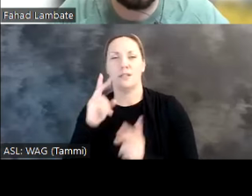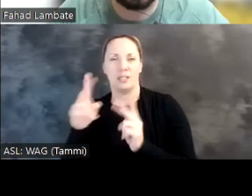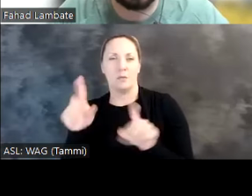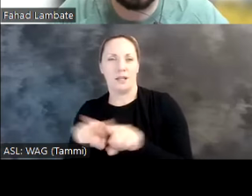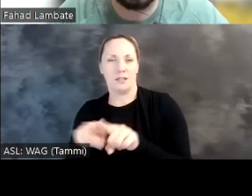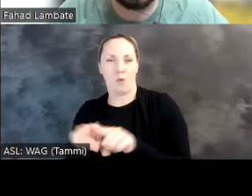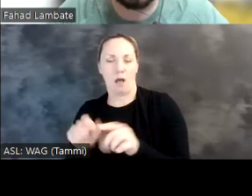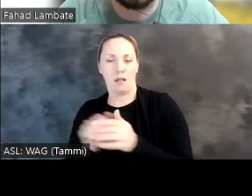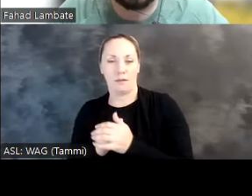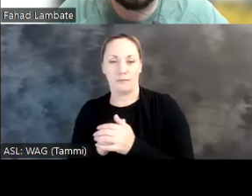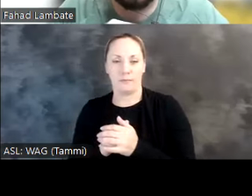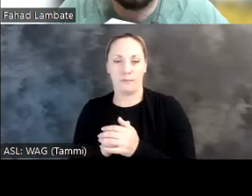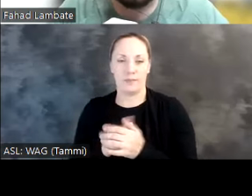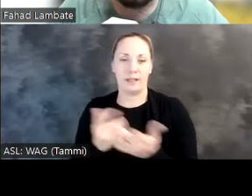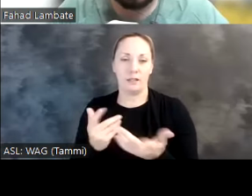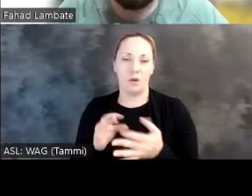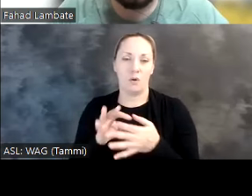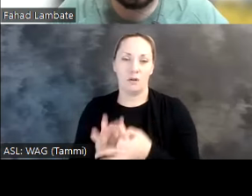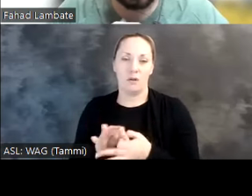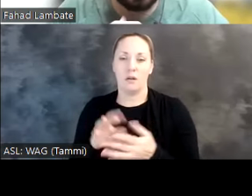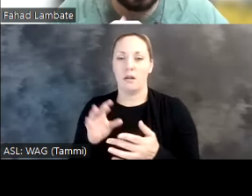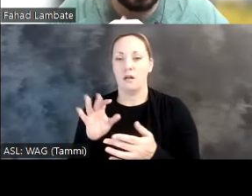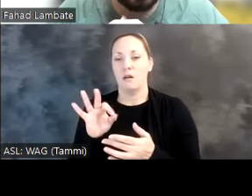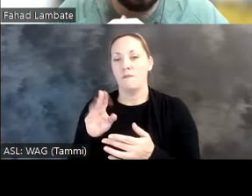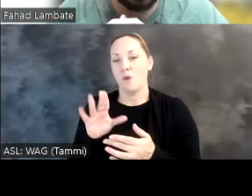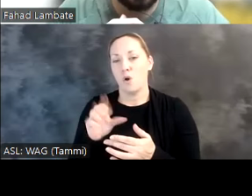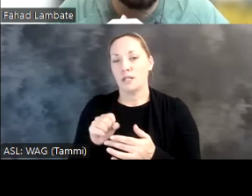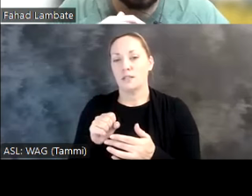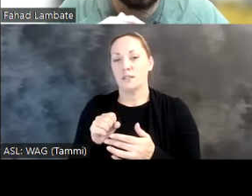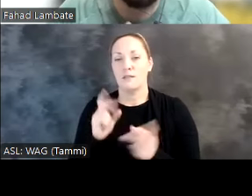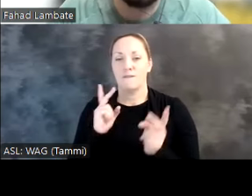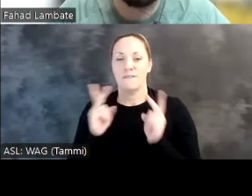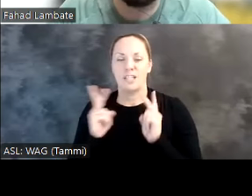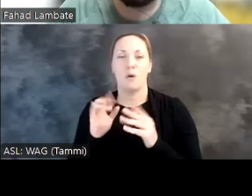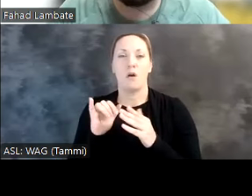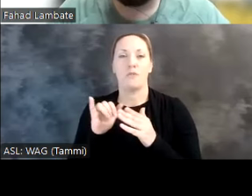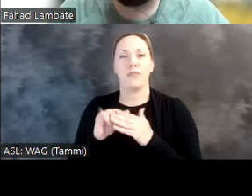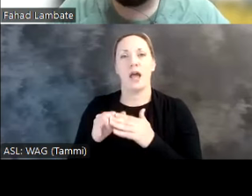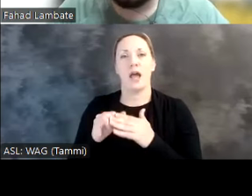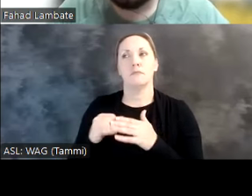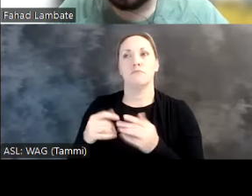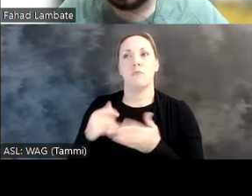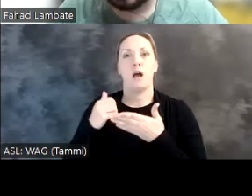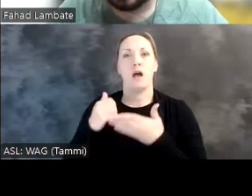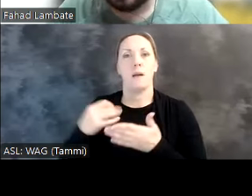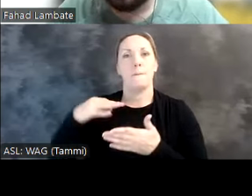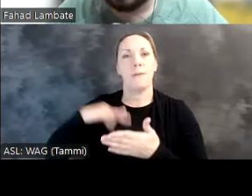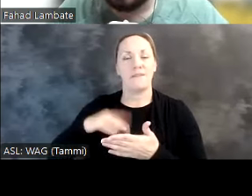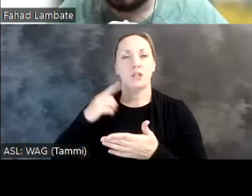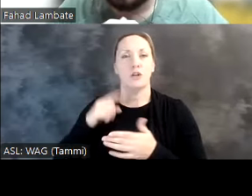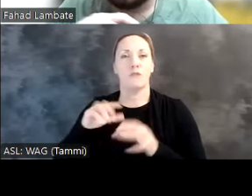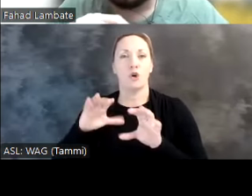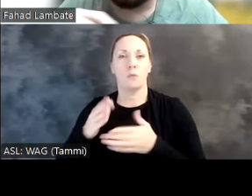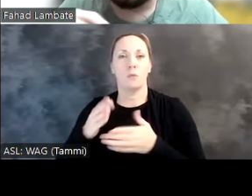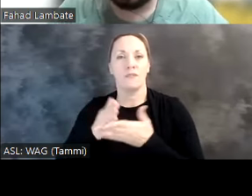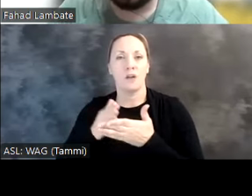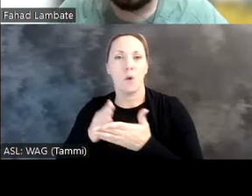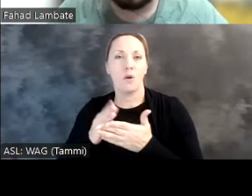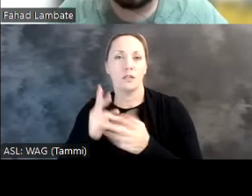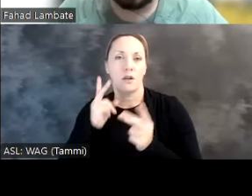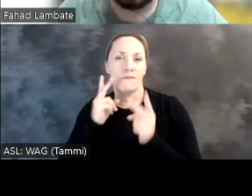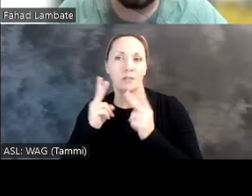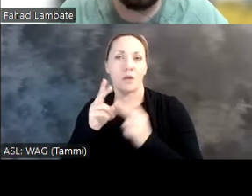focus within, basically it's beneficial when there are a group of components that are available on